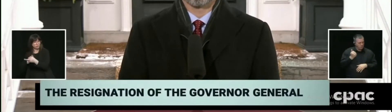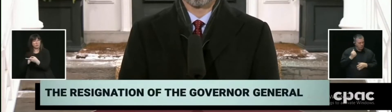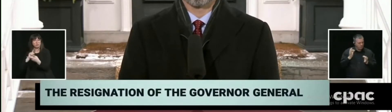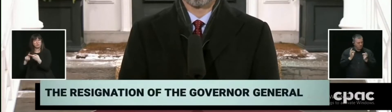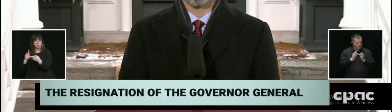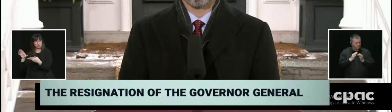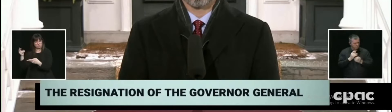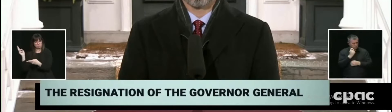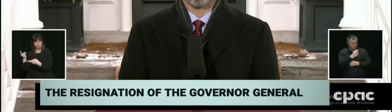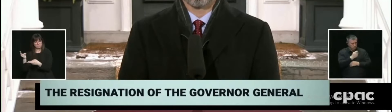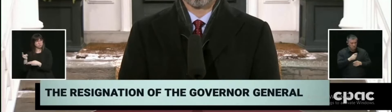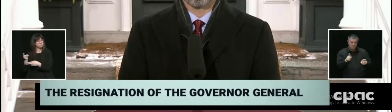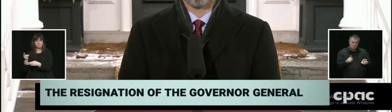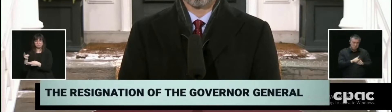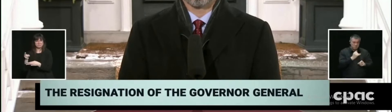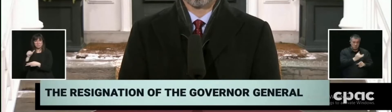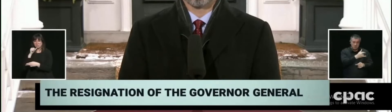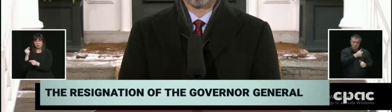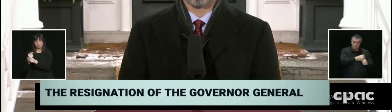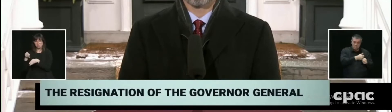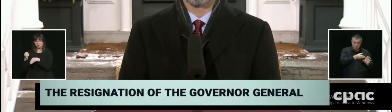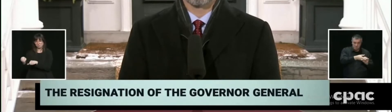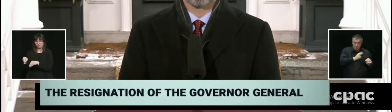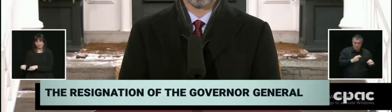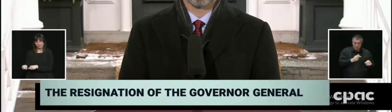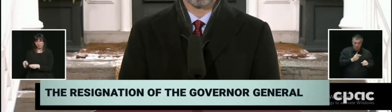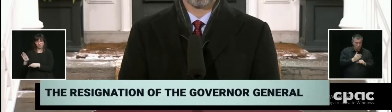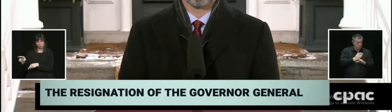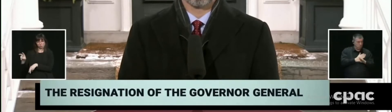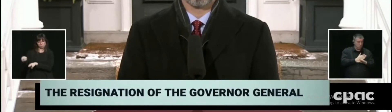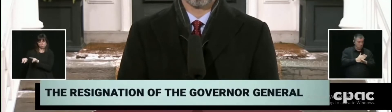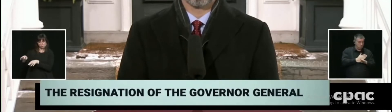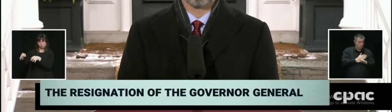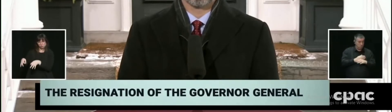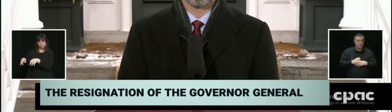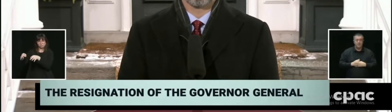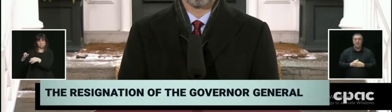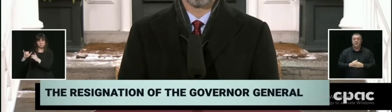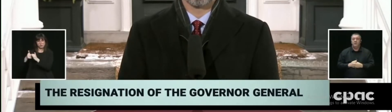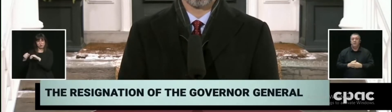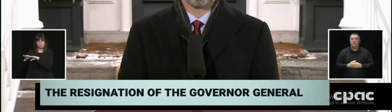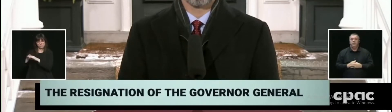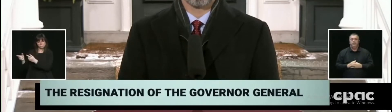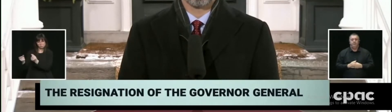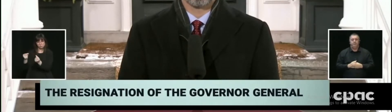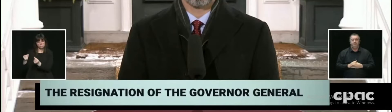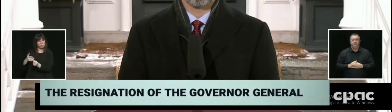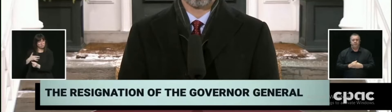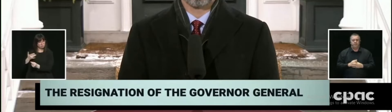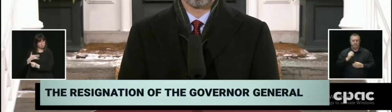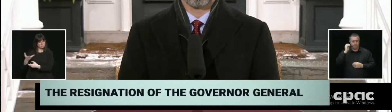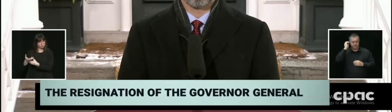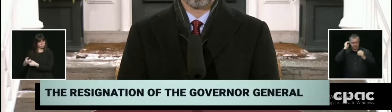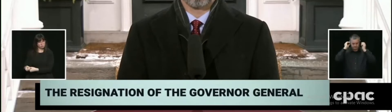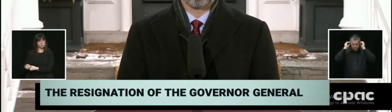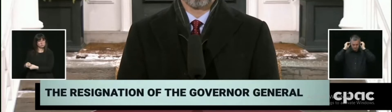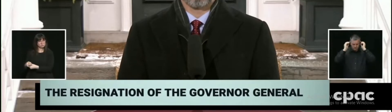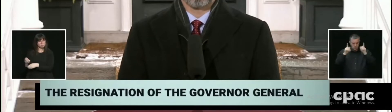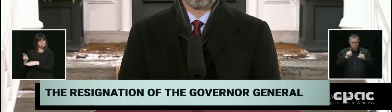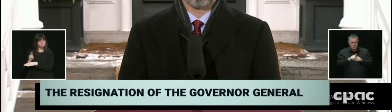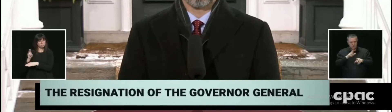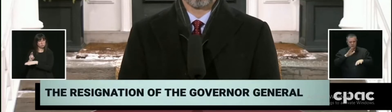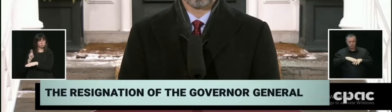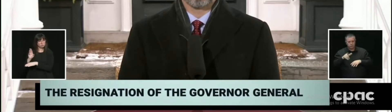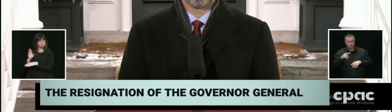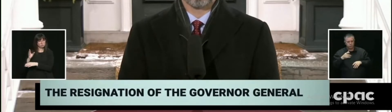of questionable expenses, given the questions about her judgment on how she conducts herself, do you believe that she can be trusted to use those